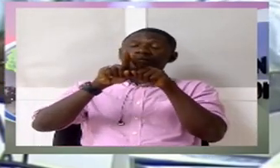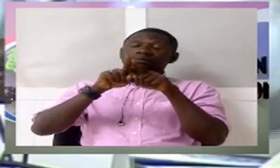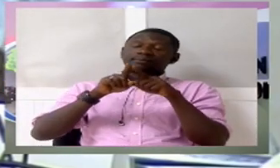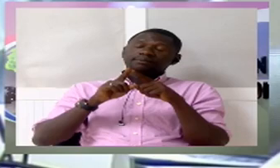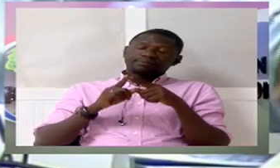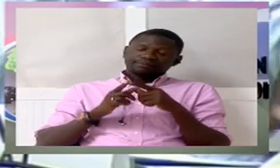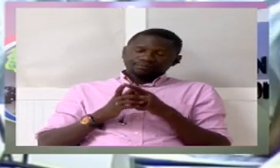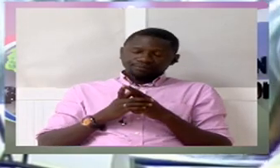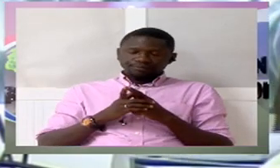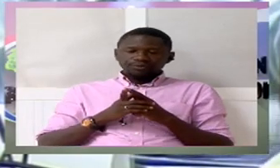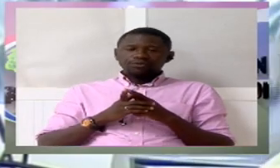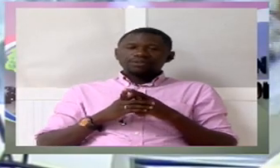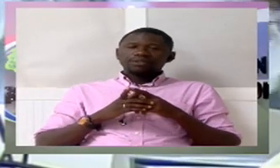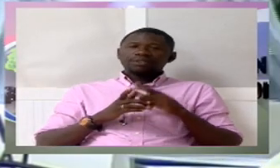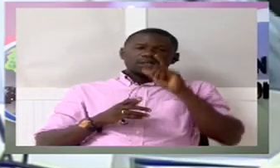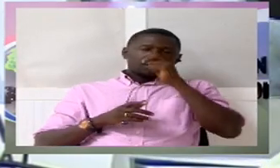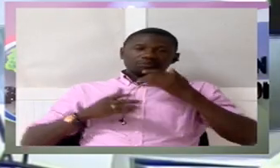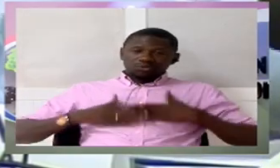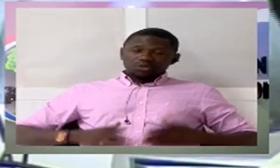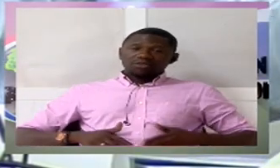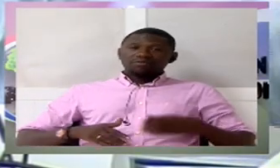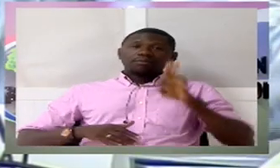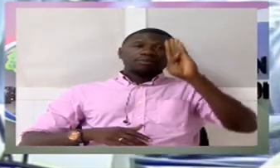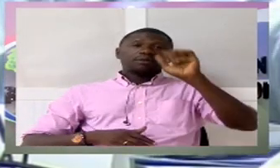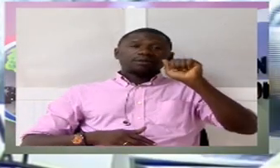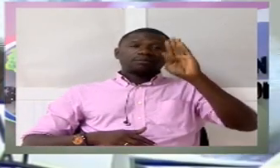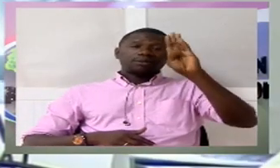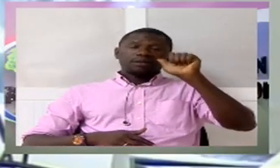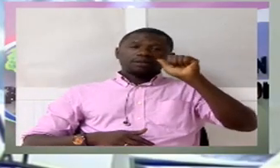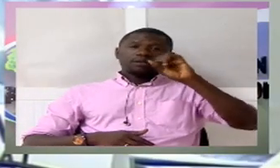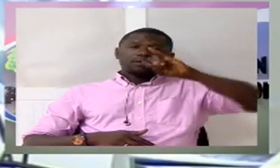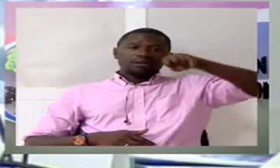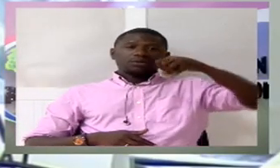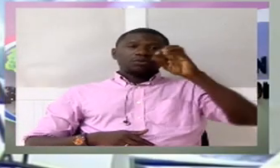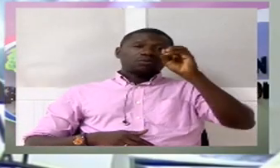the dead body of Baba Job should be 135E.